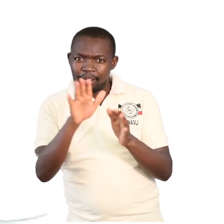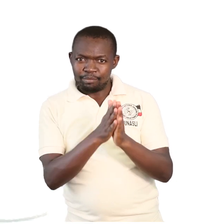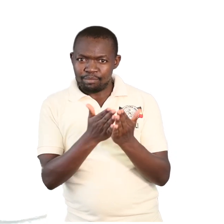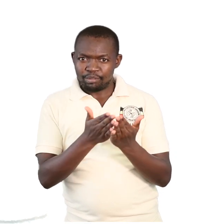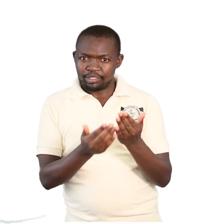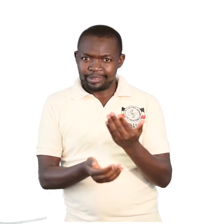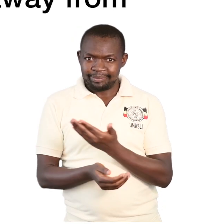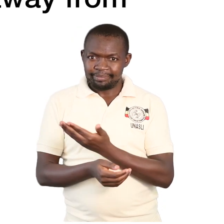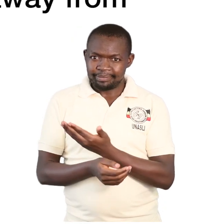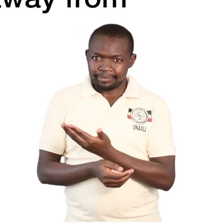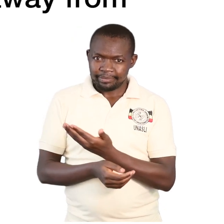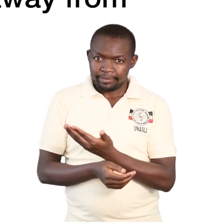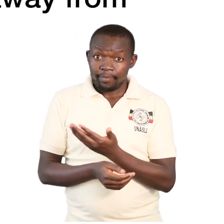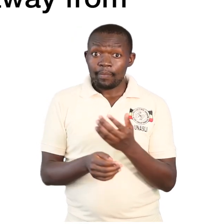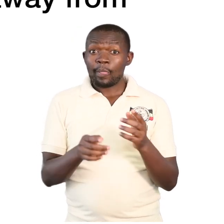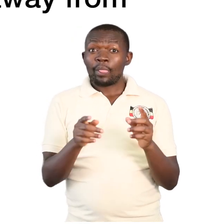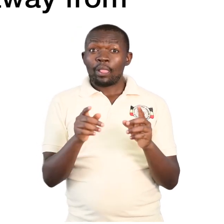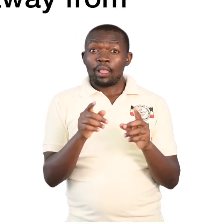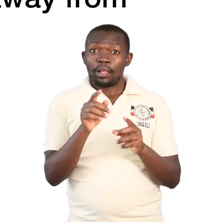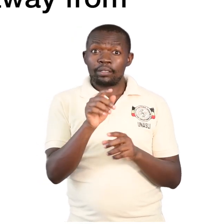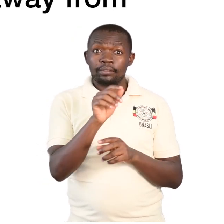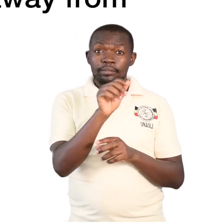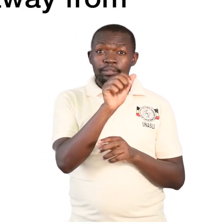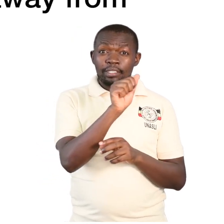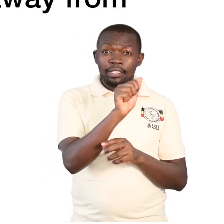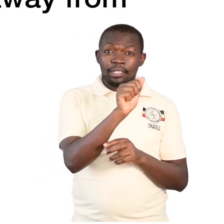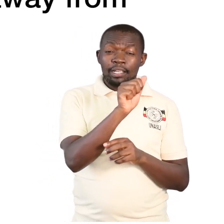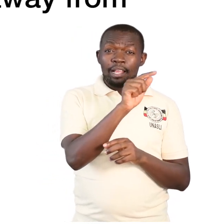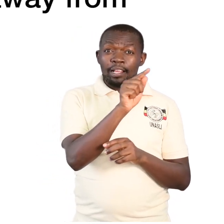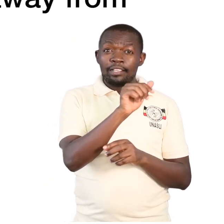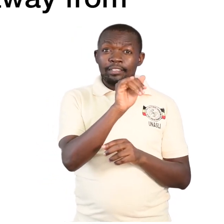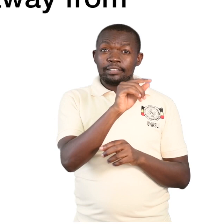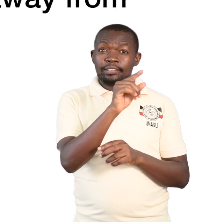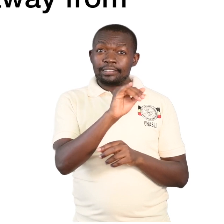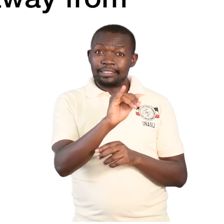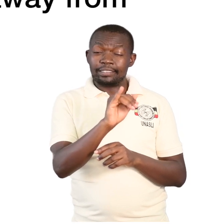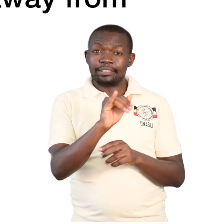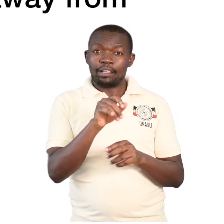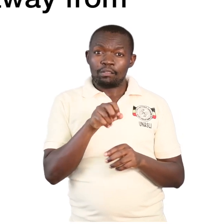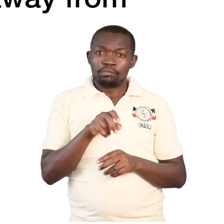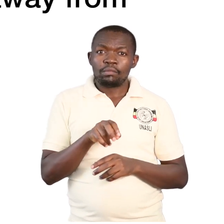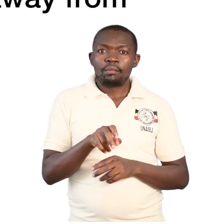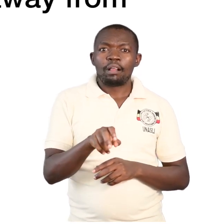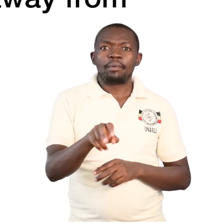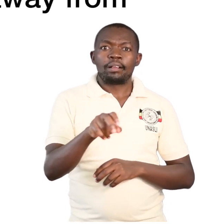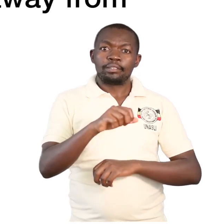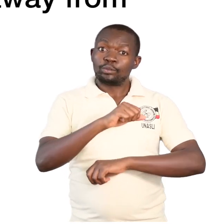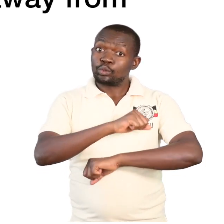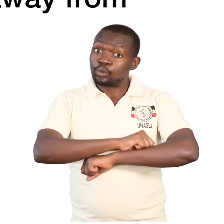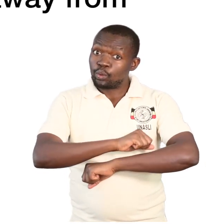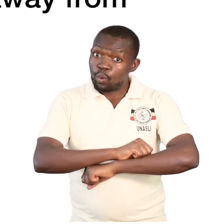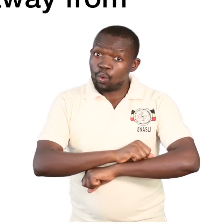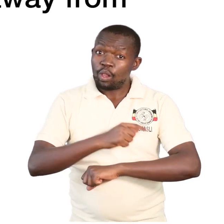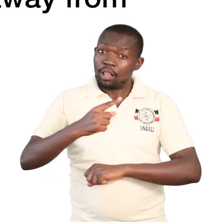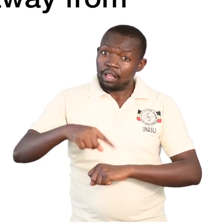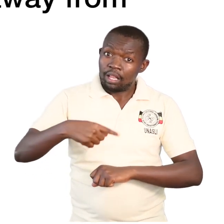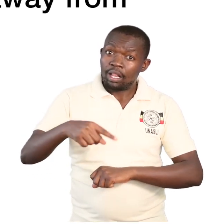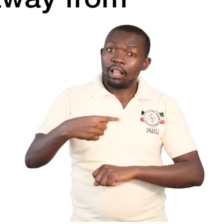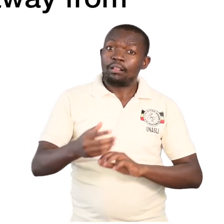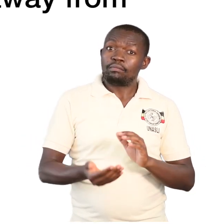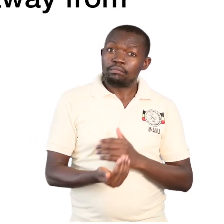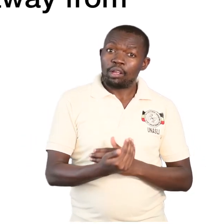books? Aziz walks to school every morning. Aziz walks to school every